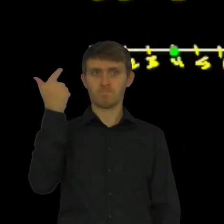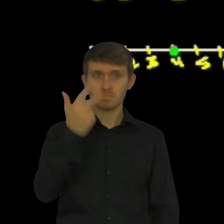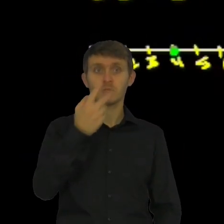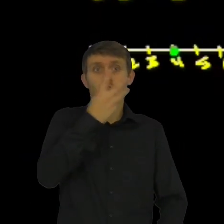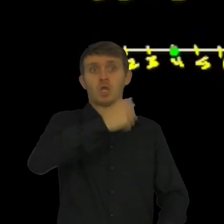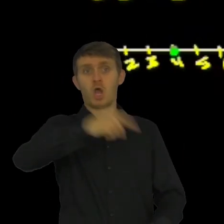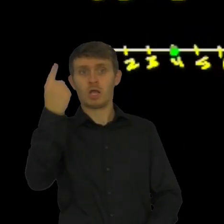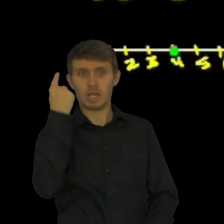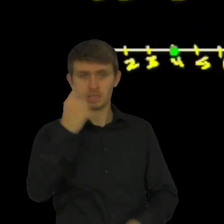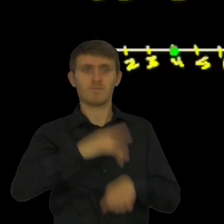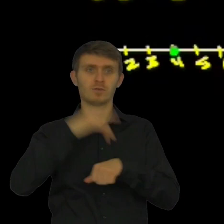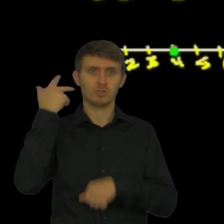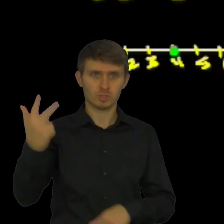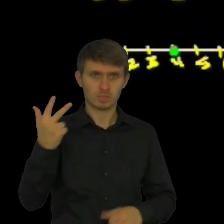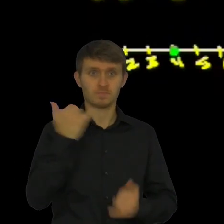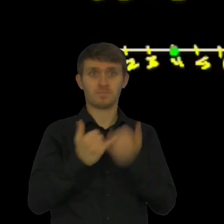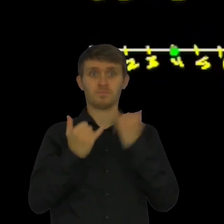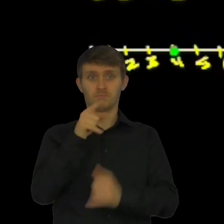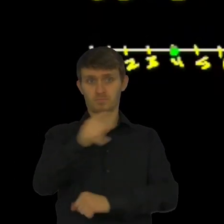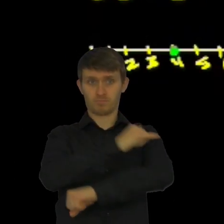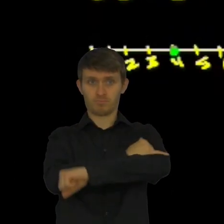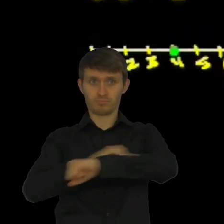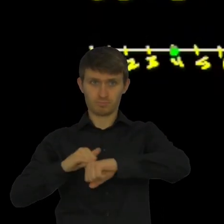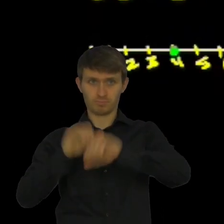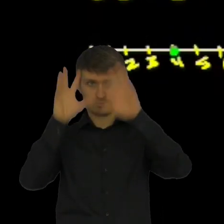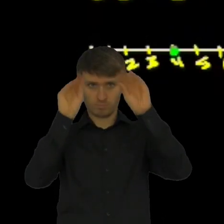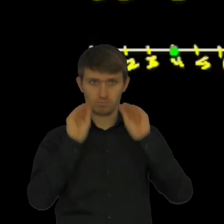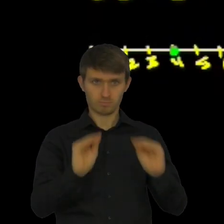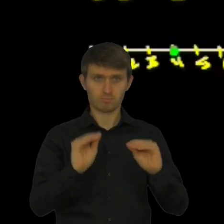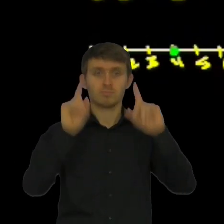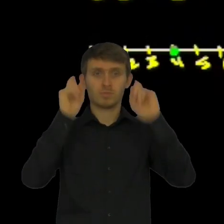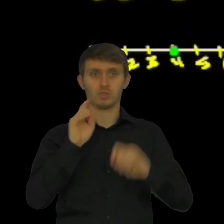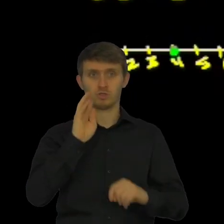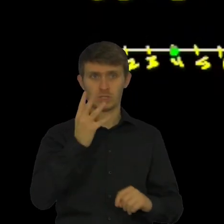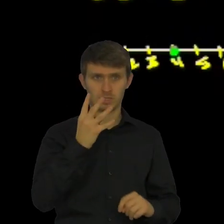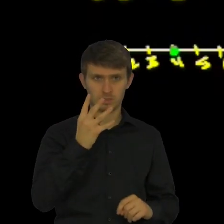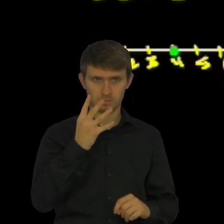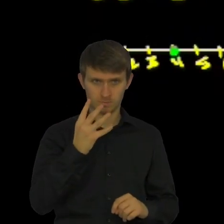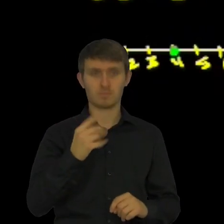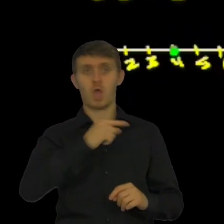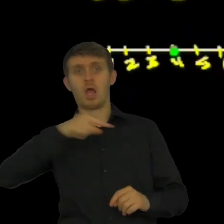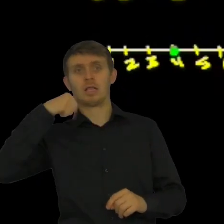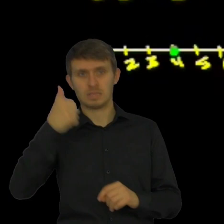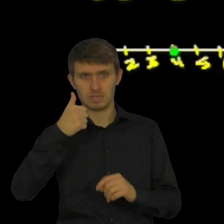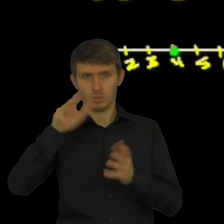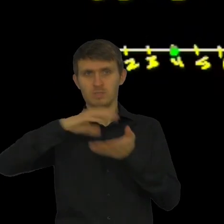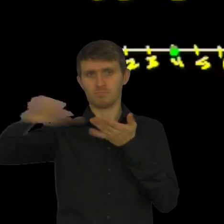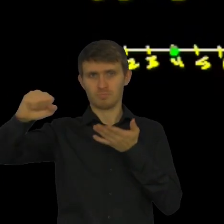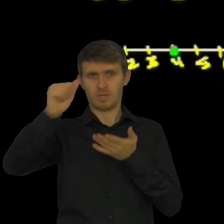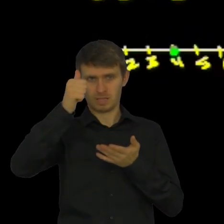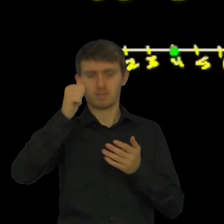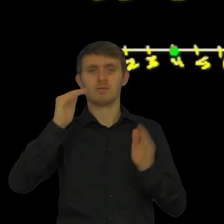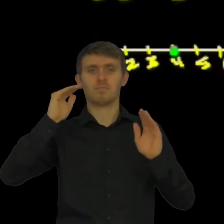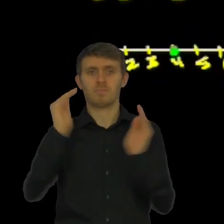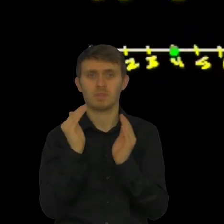equal to three and if we did it on the number line if we started at four and we subtracted one we took one away so we're going to become